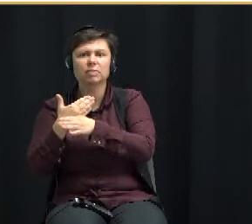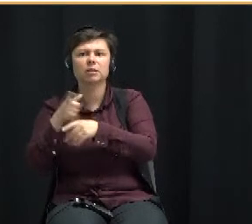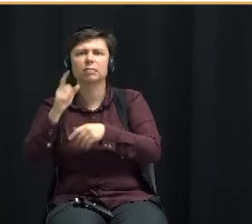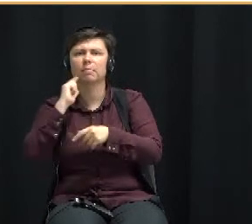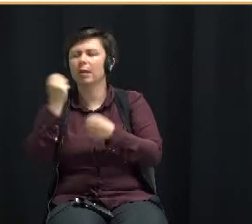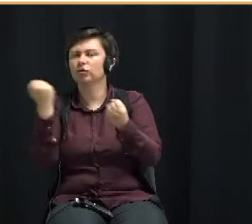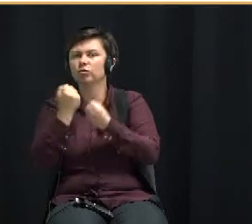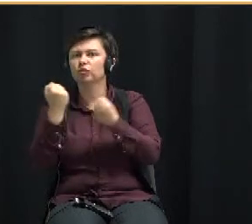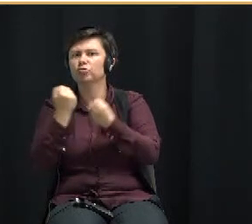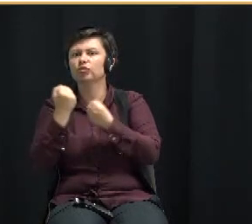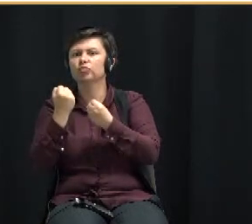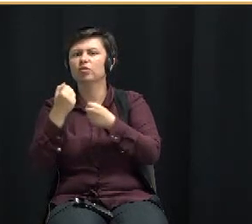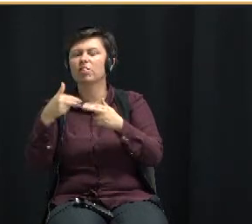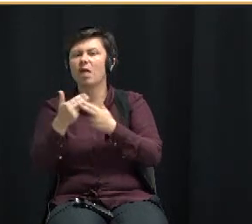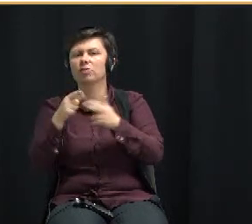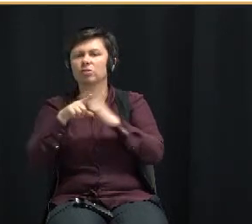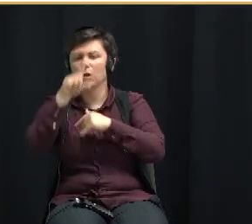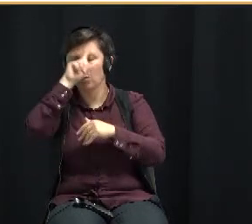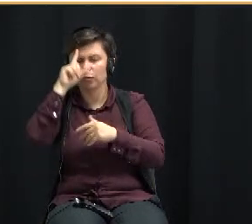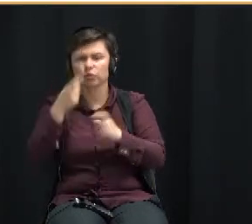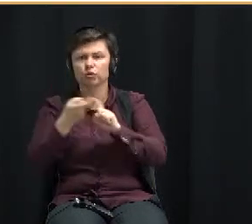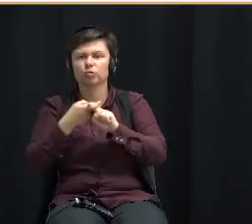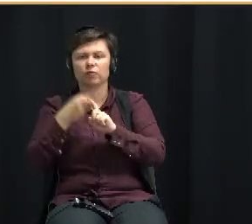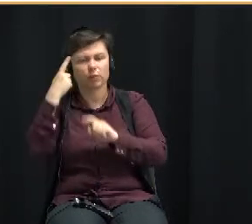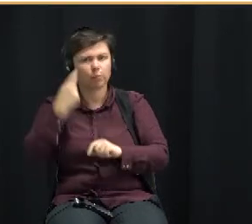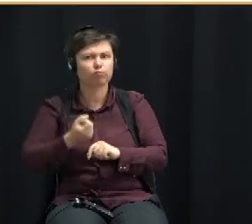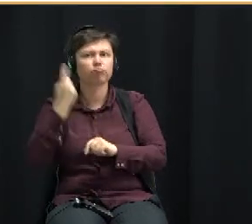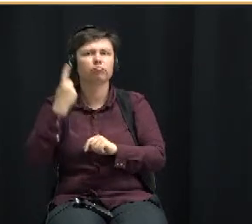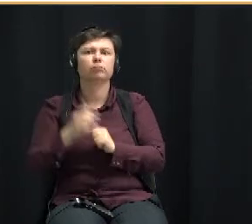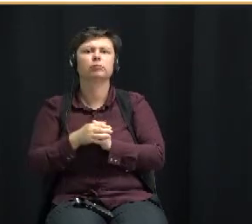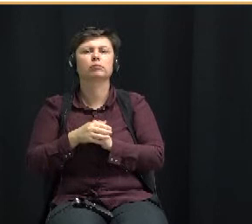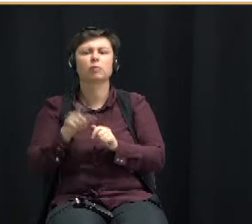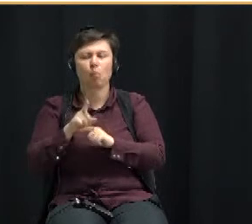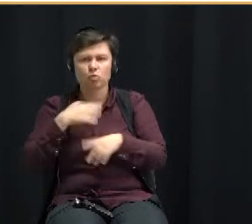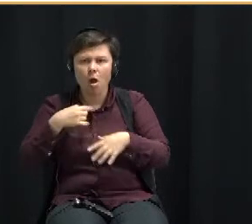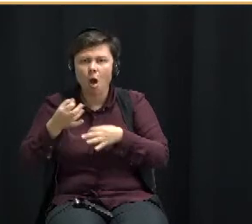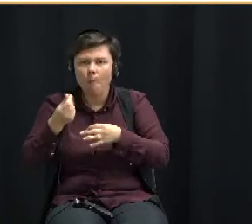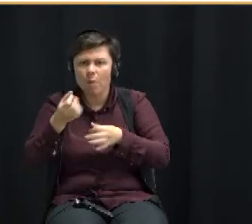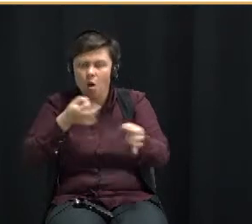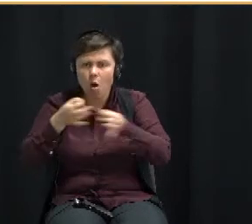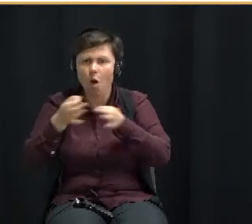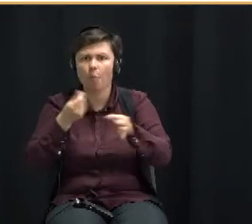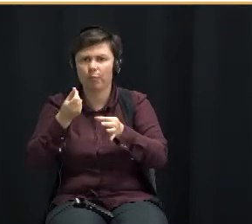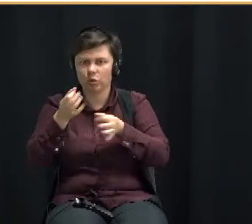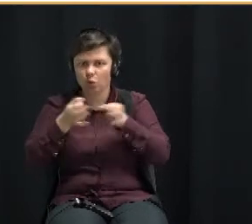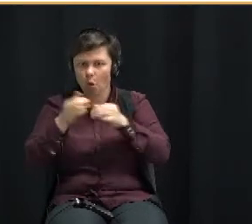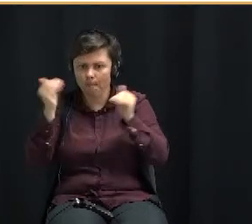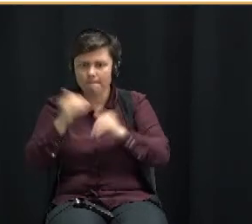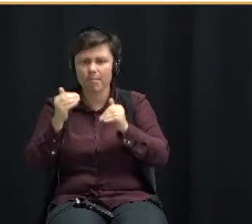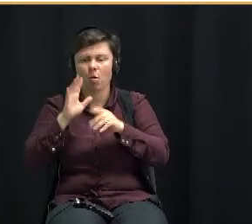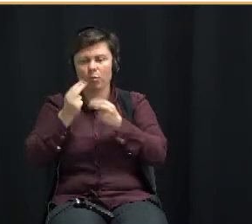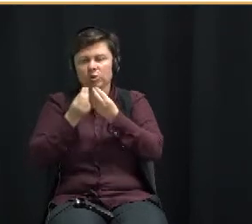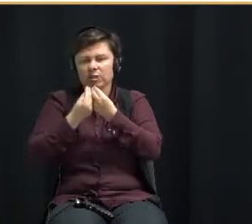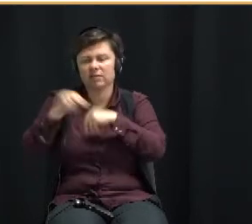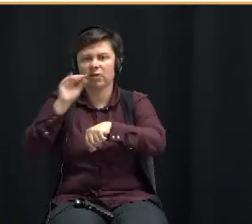people-centered innovation. It can save costs, increase value creation, and effectiveness in both public and